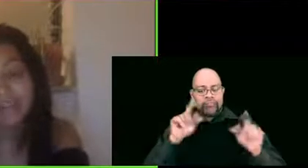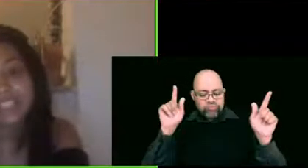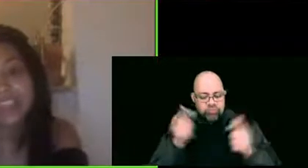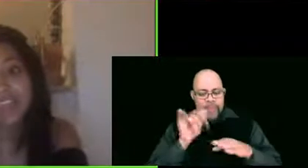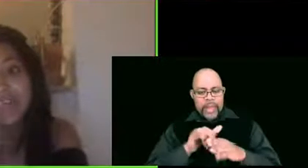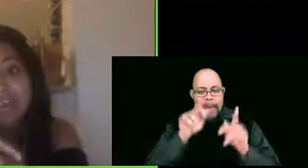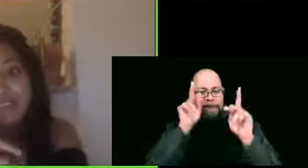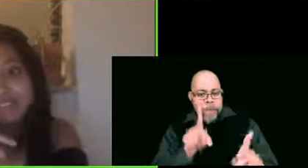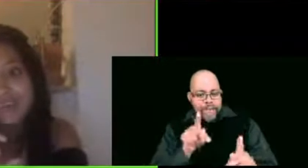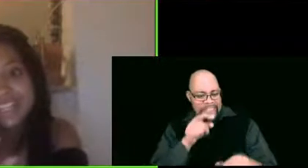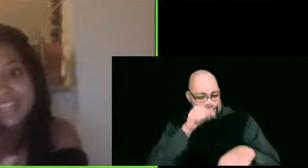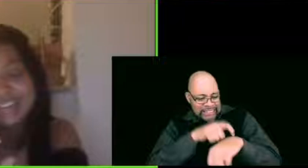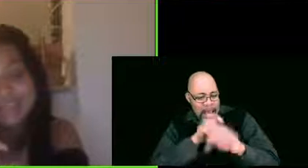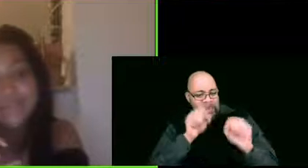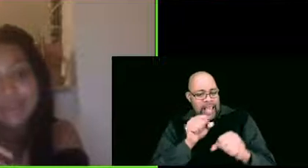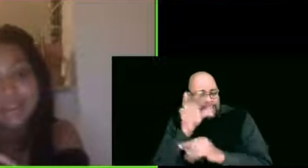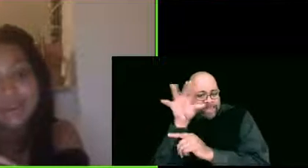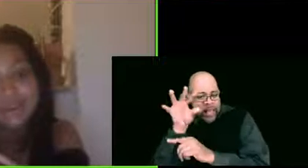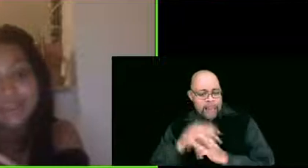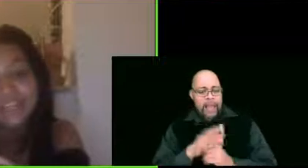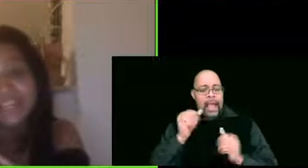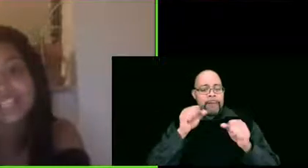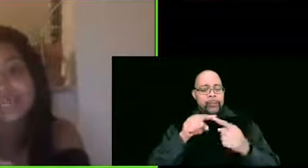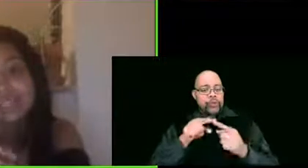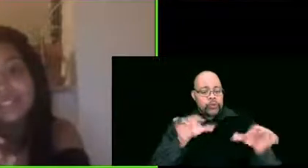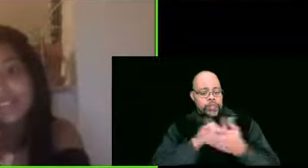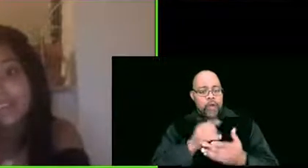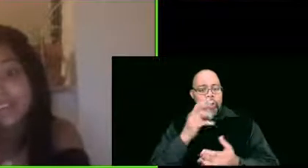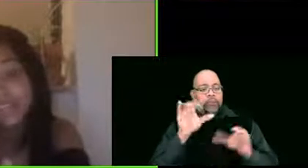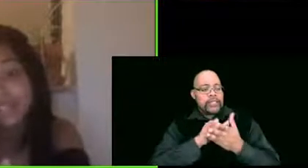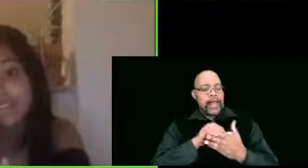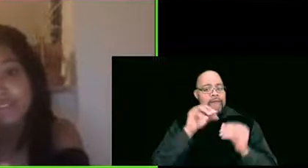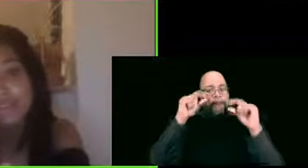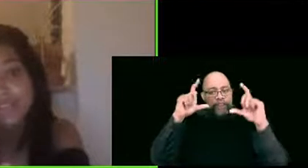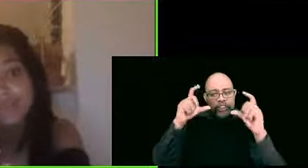basically narrowing down that perfect window to be able to film and to be able to